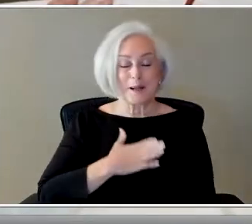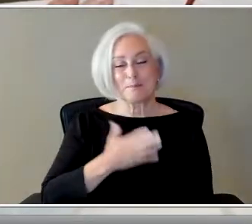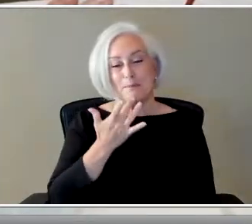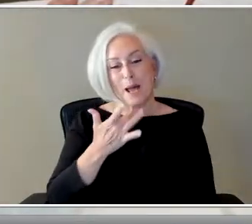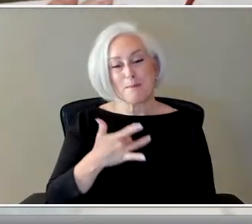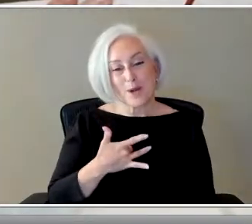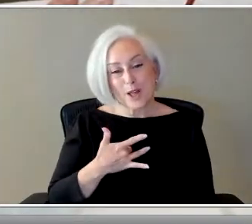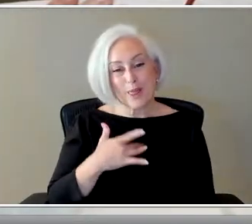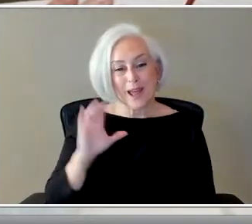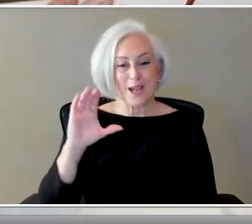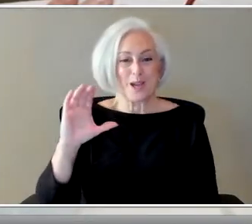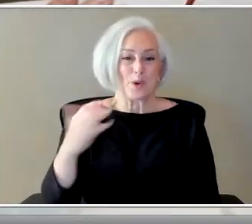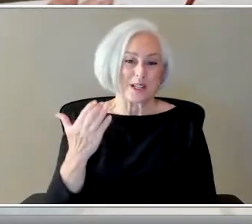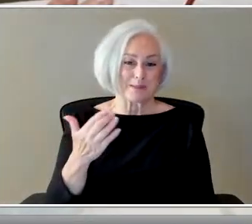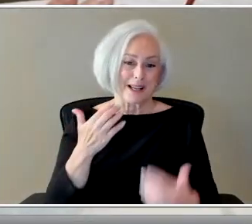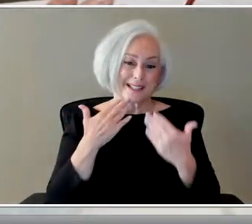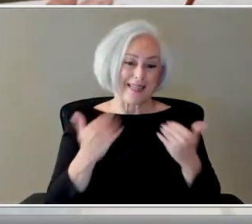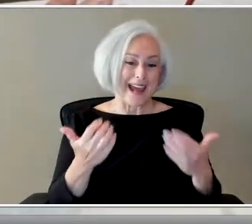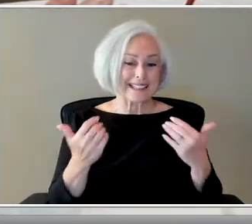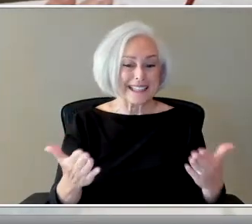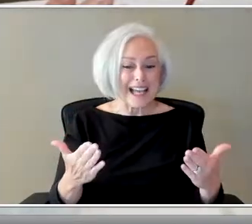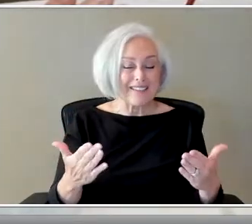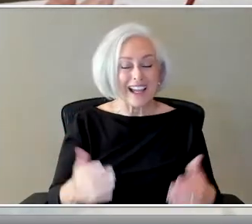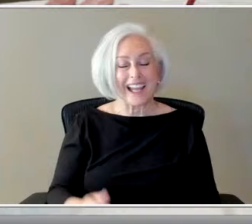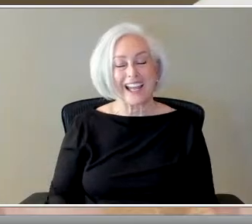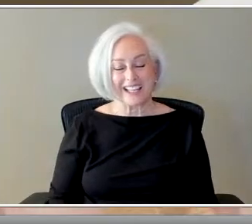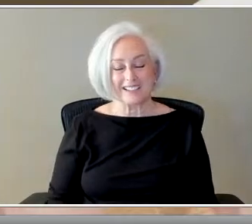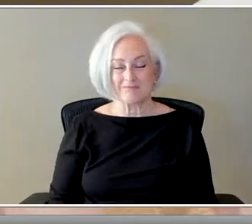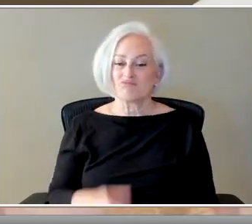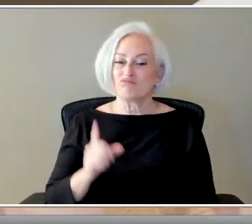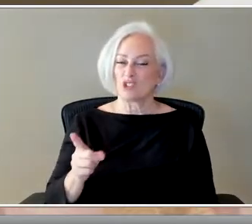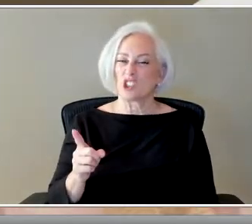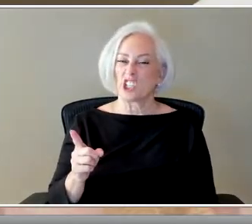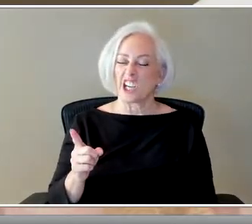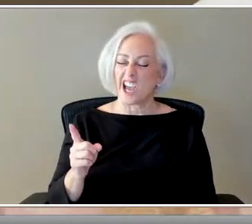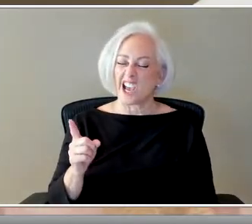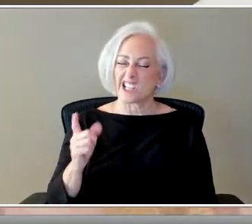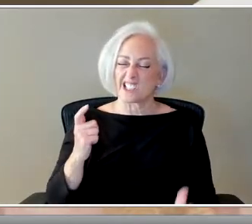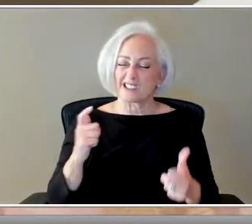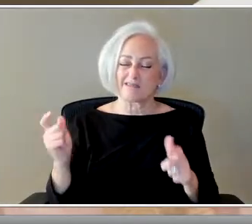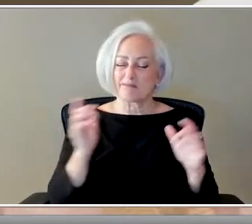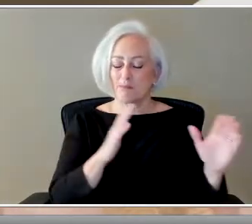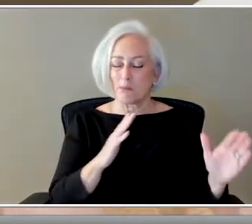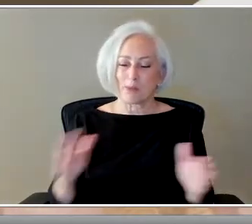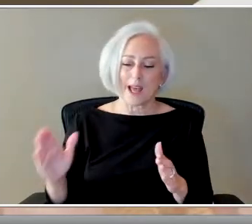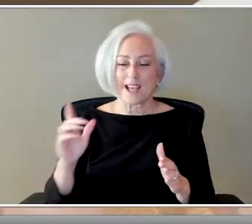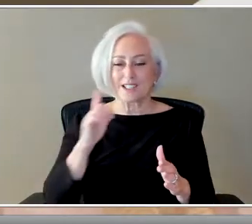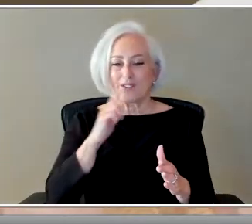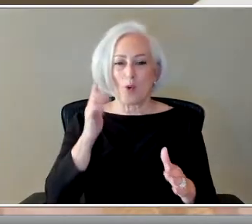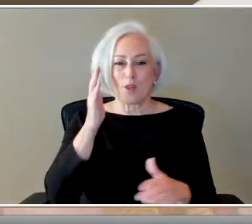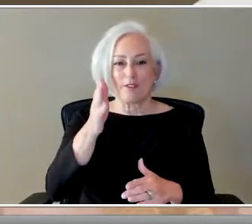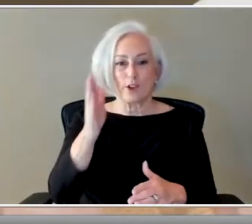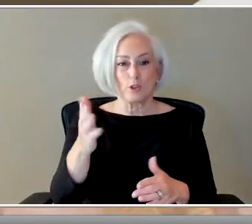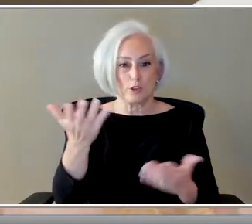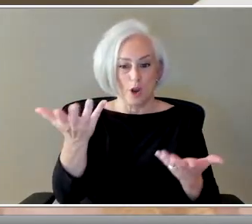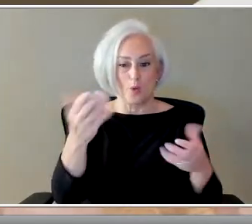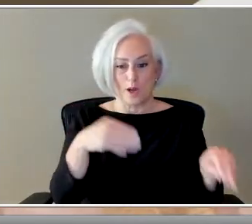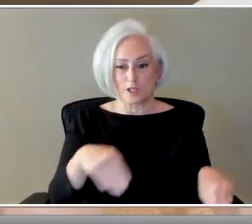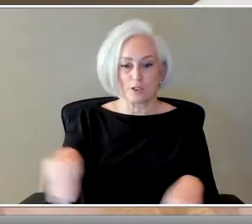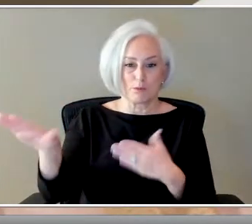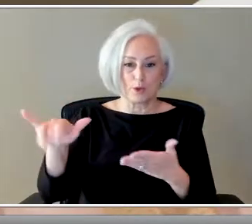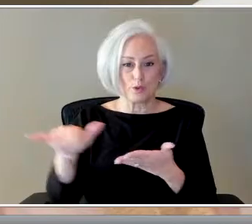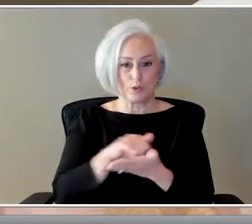Christmas, Thanksgiving. And she has big plans for the future. I want to move to New York and be a fashion